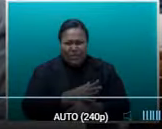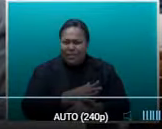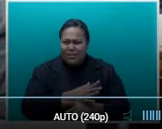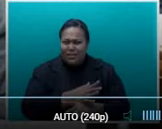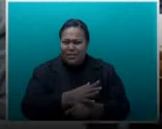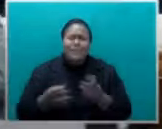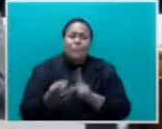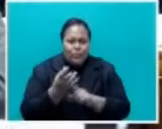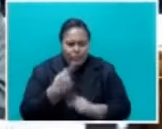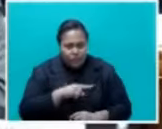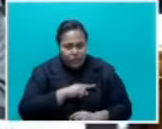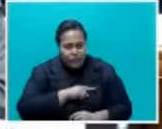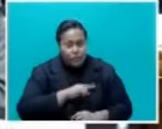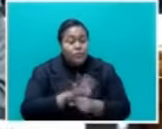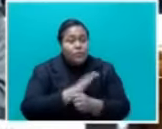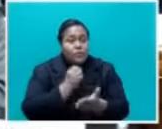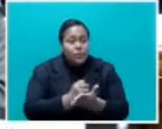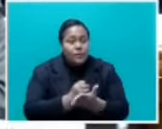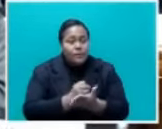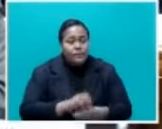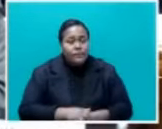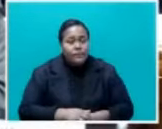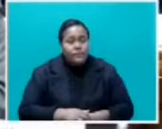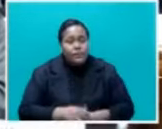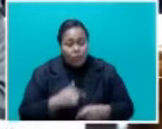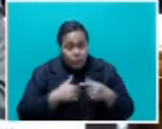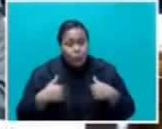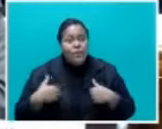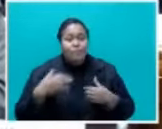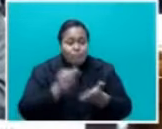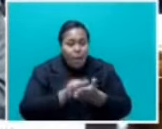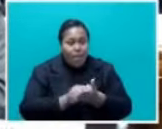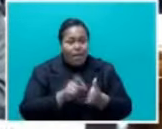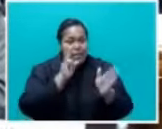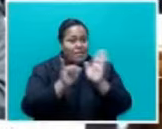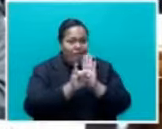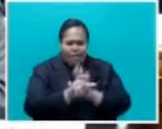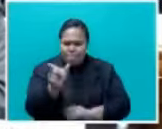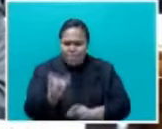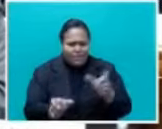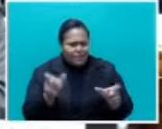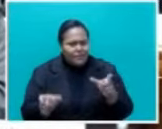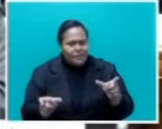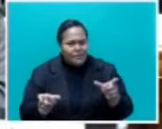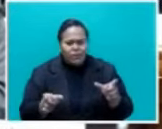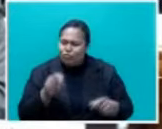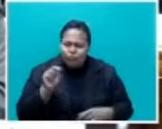the voter ID to ensure that we have authentication of your